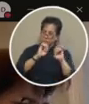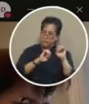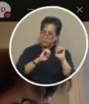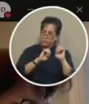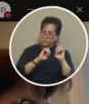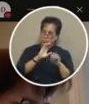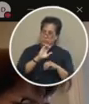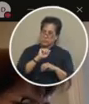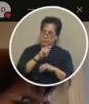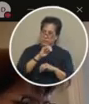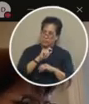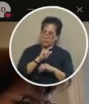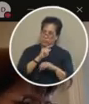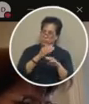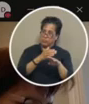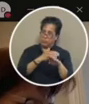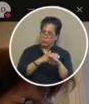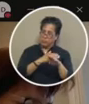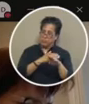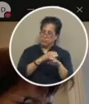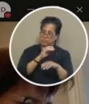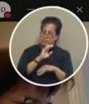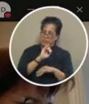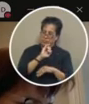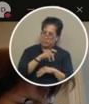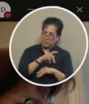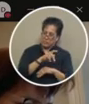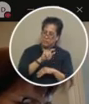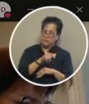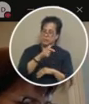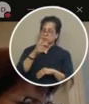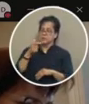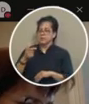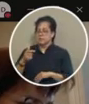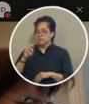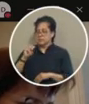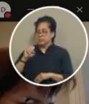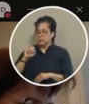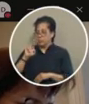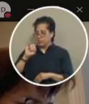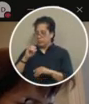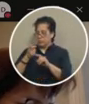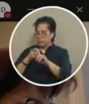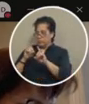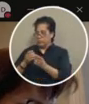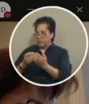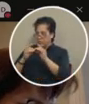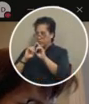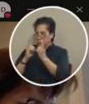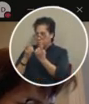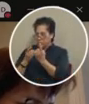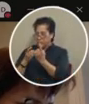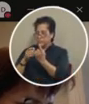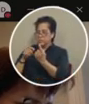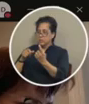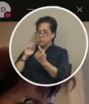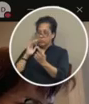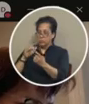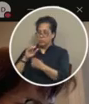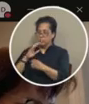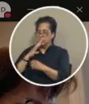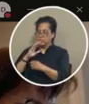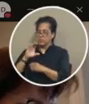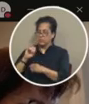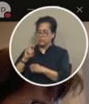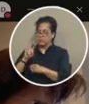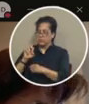improvement projects. He'll be followed by Mario D'Agostino, our fire chief, and he'll be speaking about the